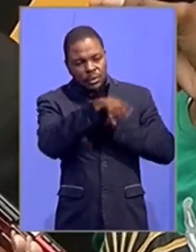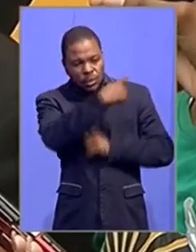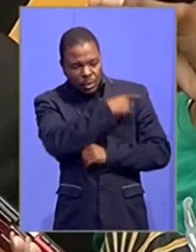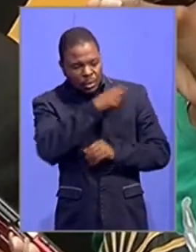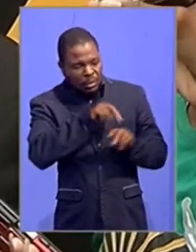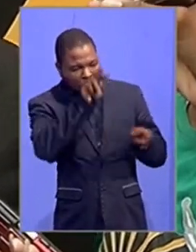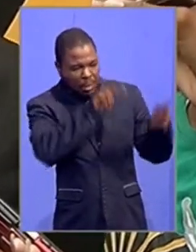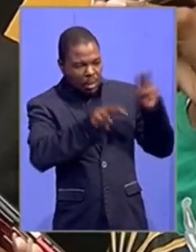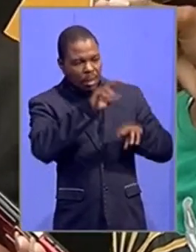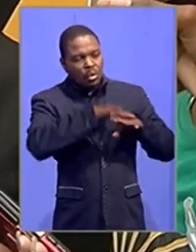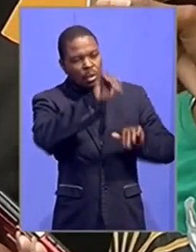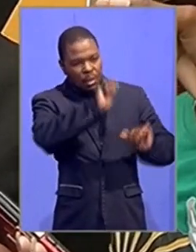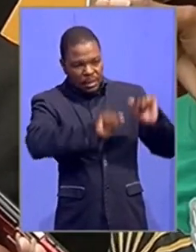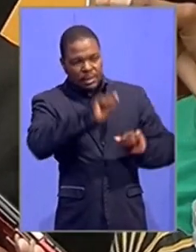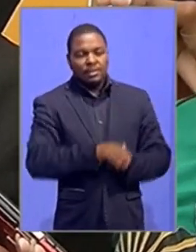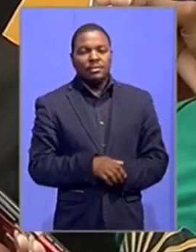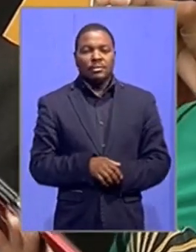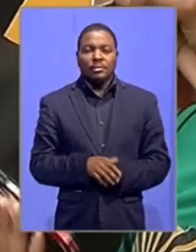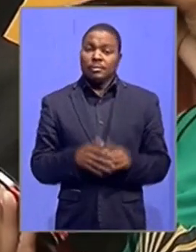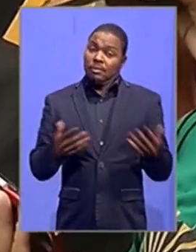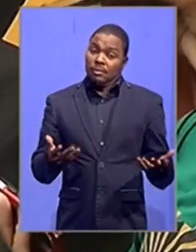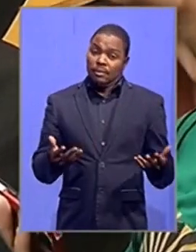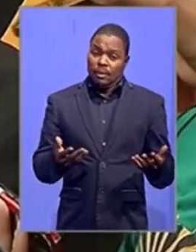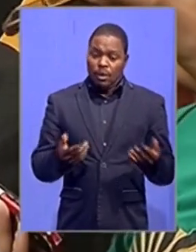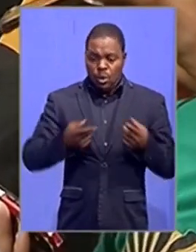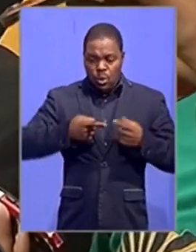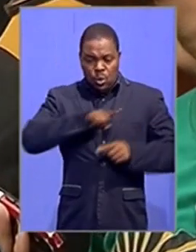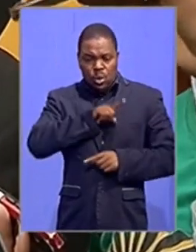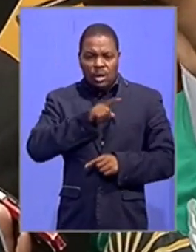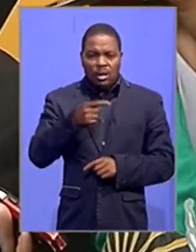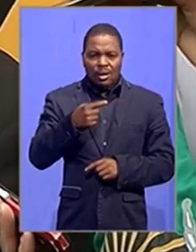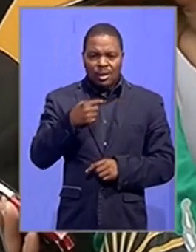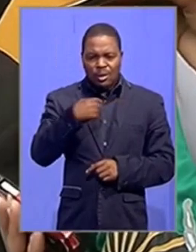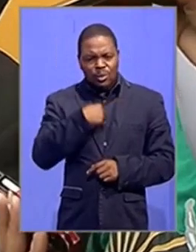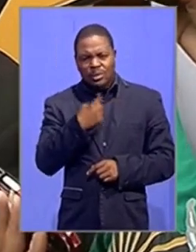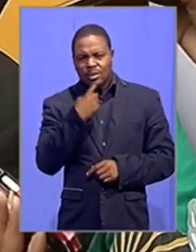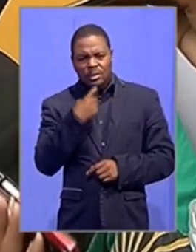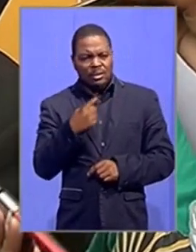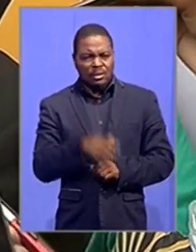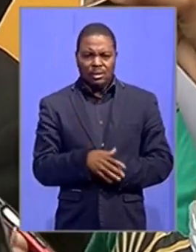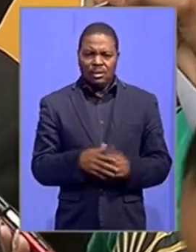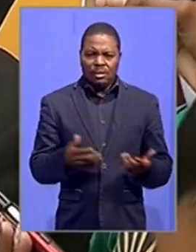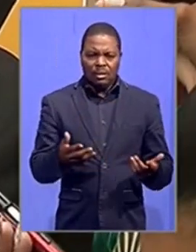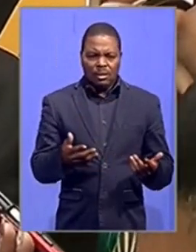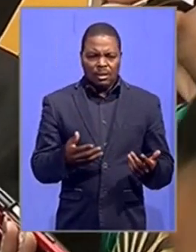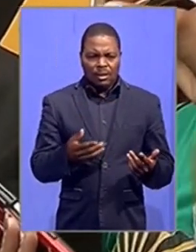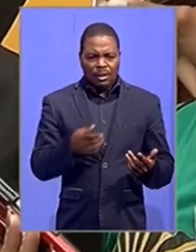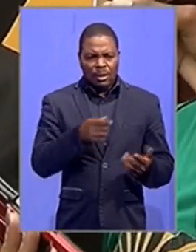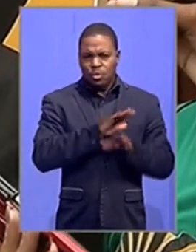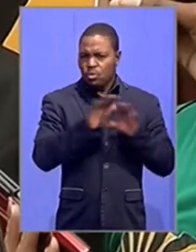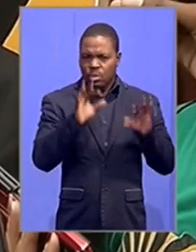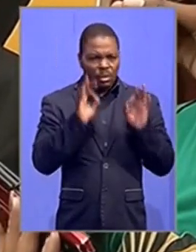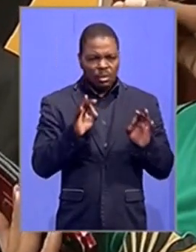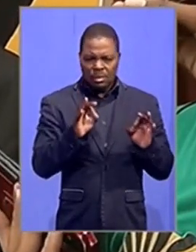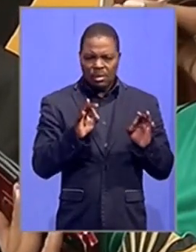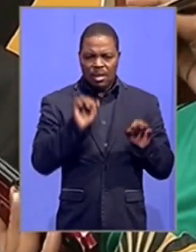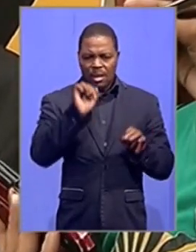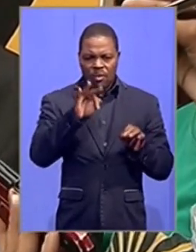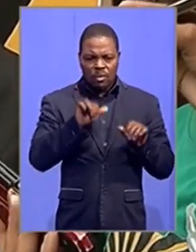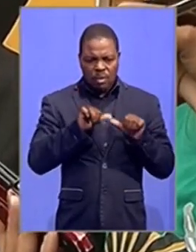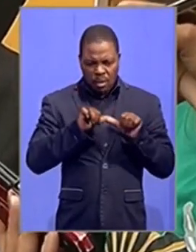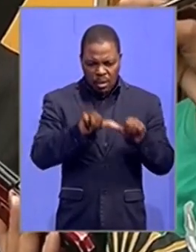the obvious reasons, which are we don't see it as proper to continue with the